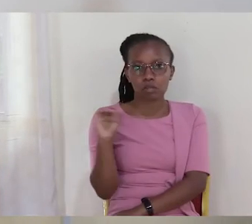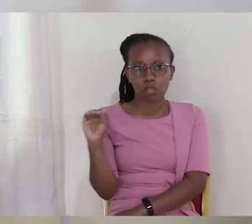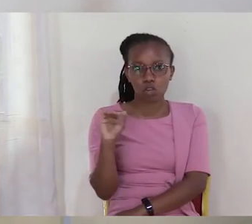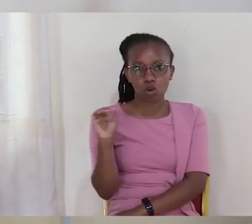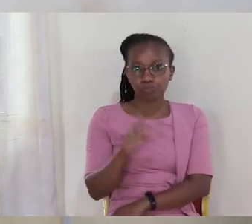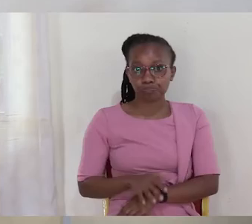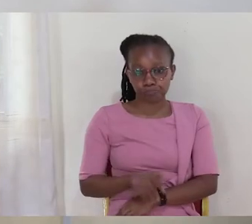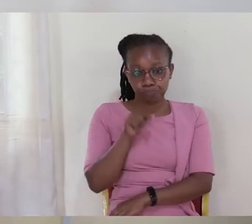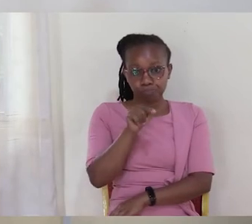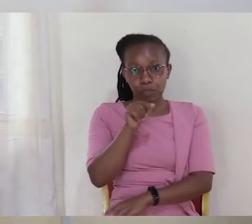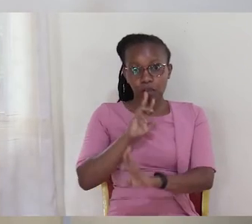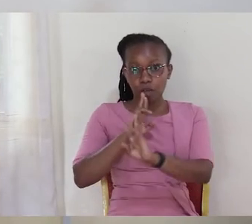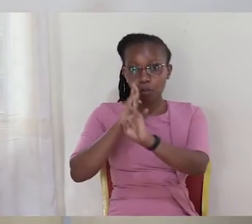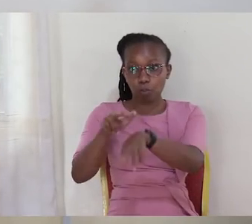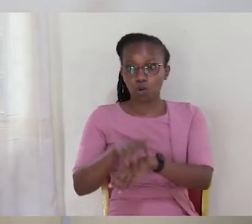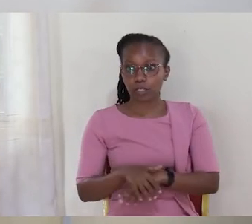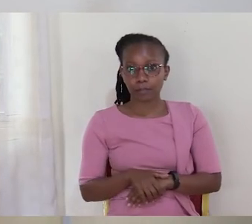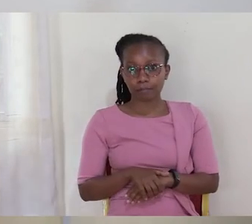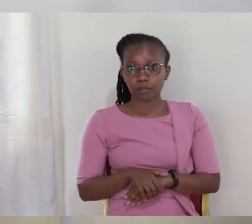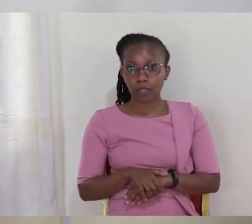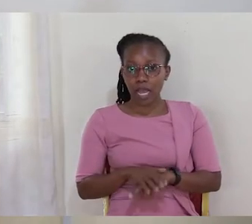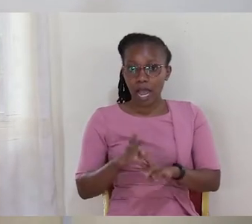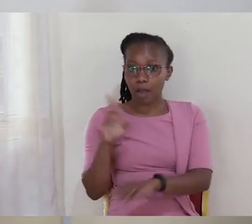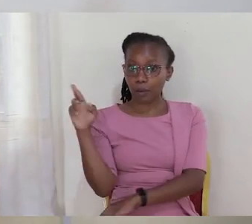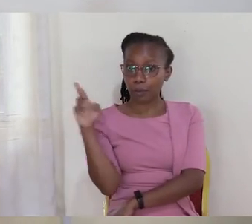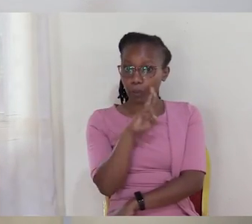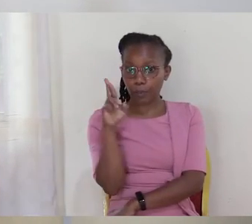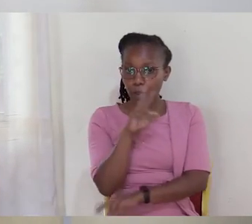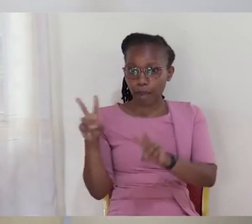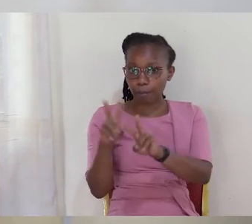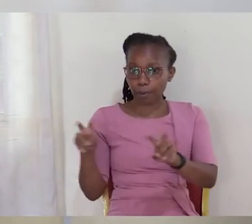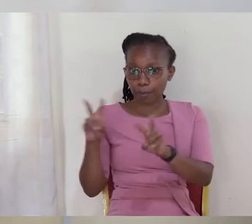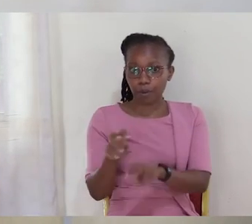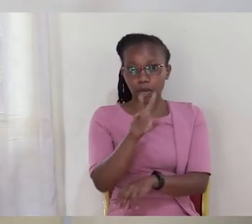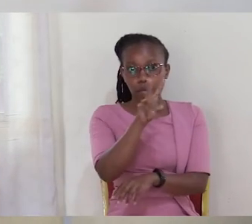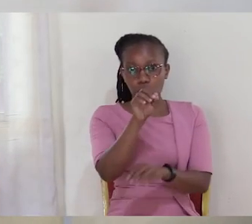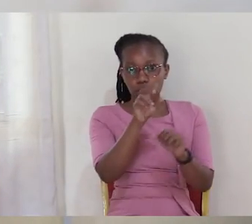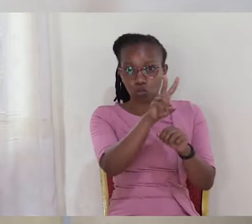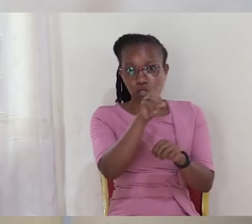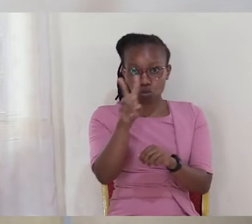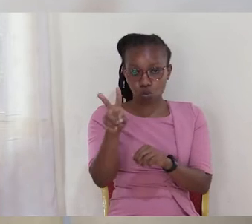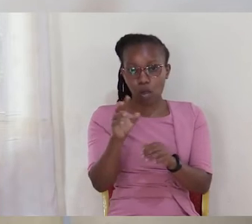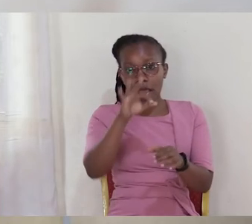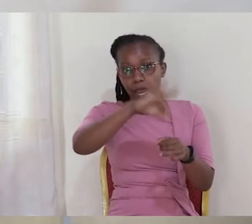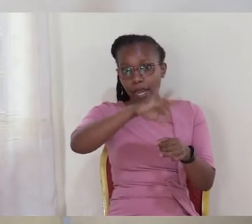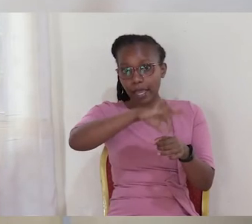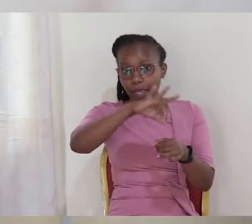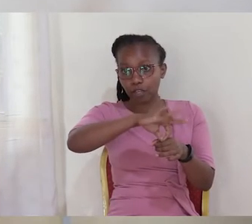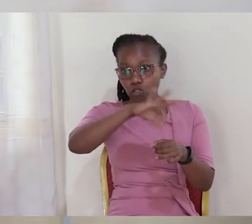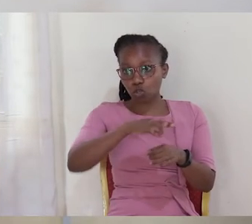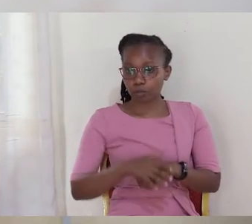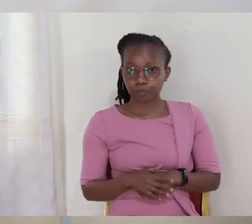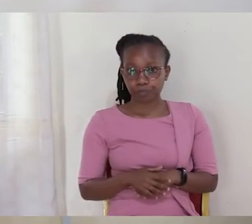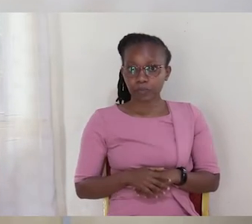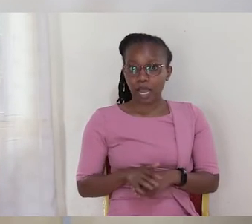This report also provides a risk assessment in view of the upcoming 2022 elections and presents a series